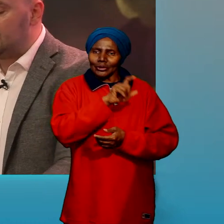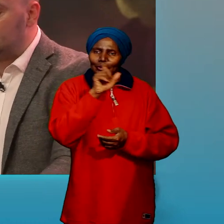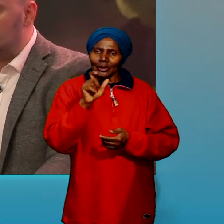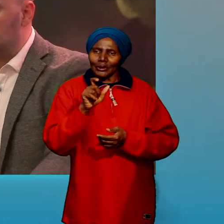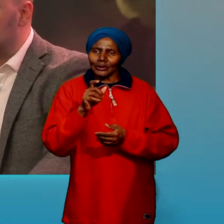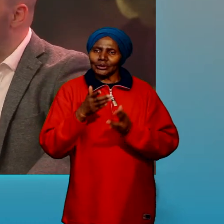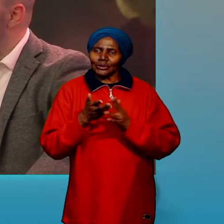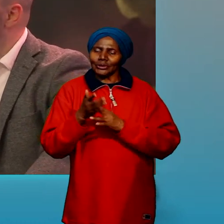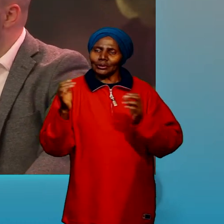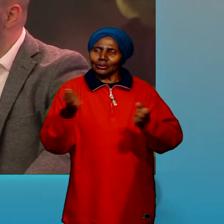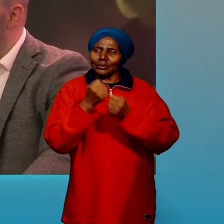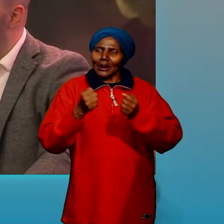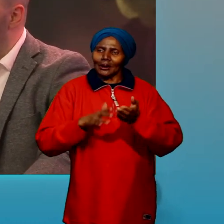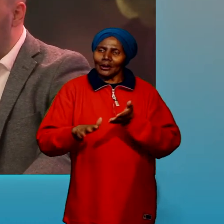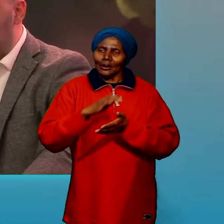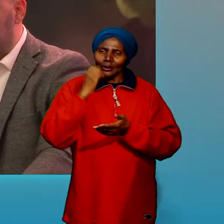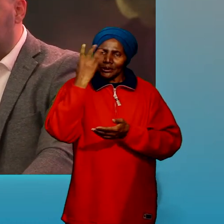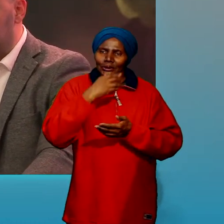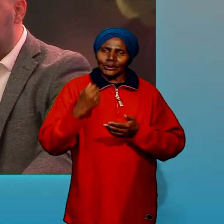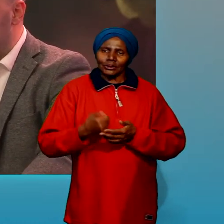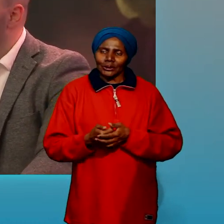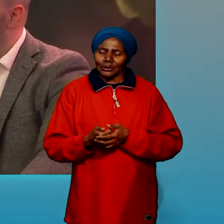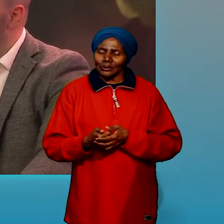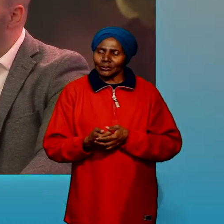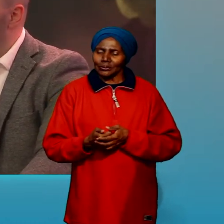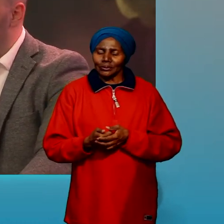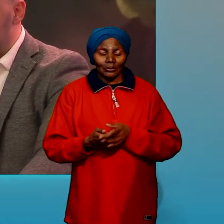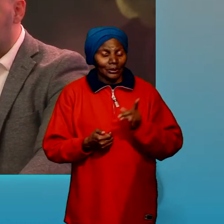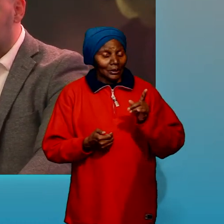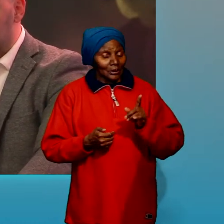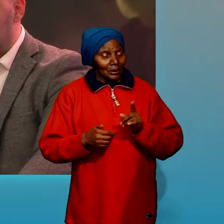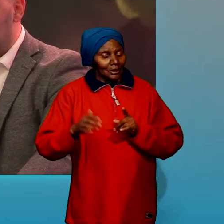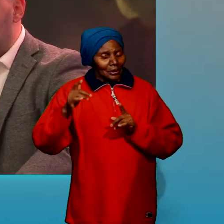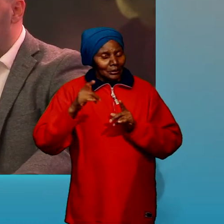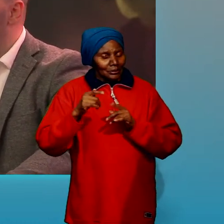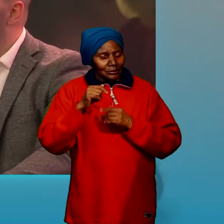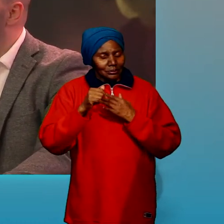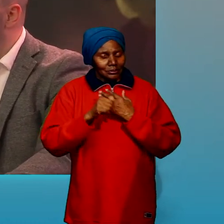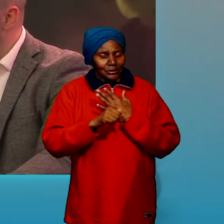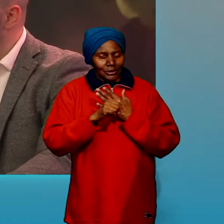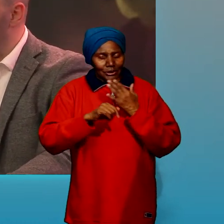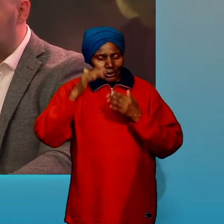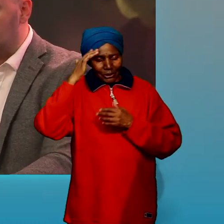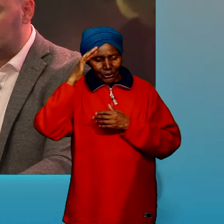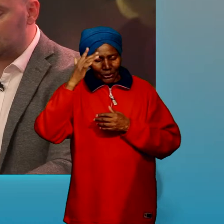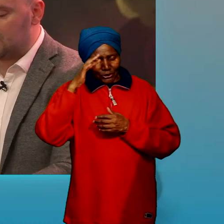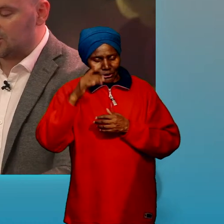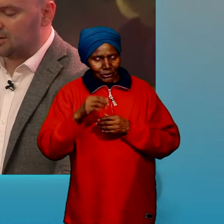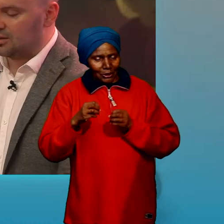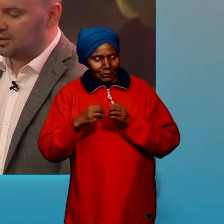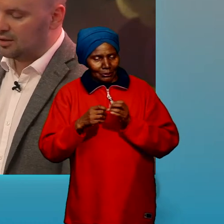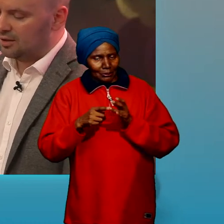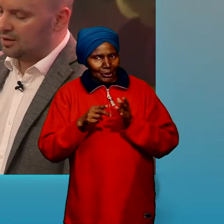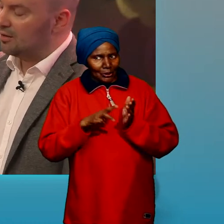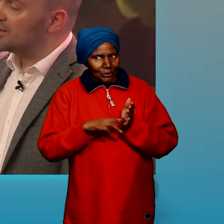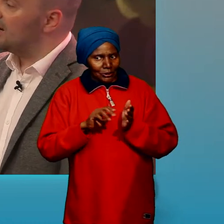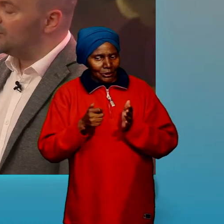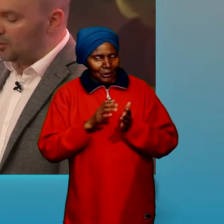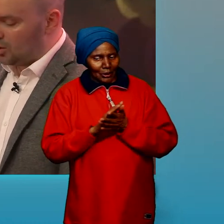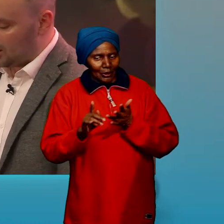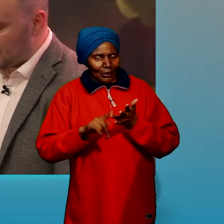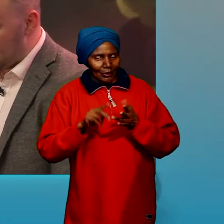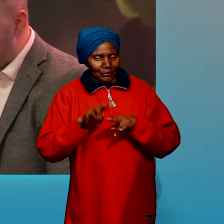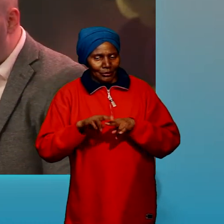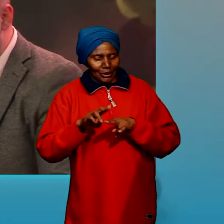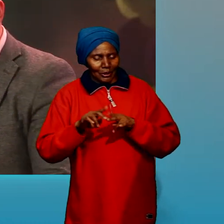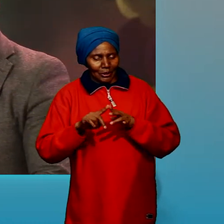The great theologian Dietrich Bonhoeffer said this: because I am a Christian,